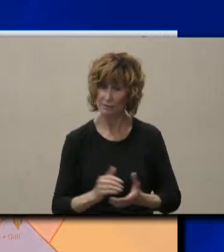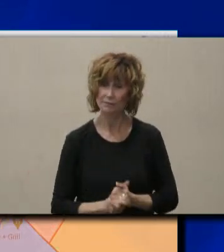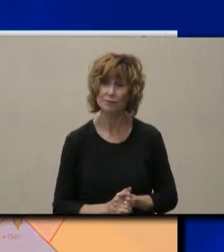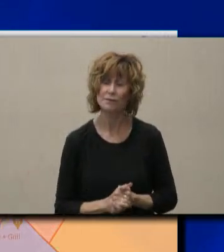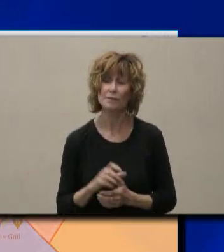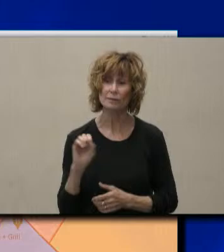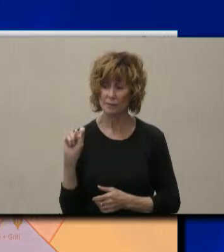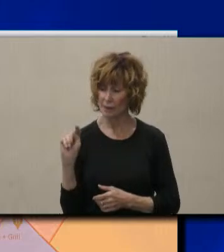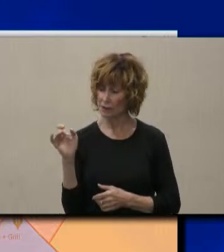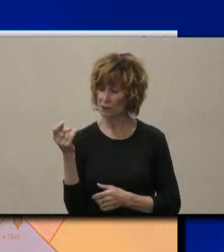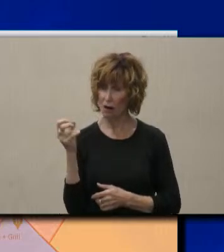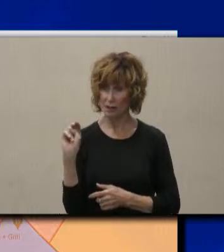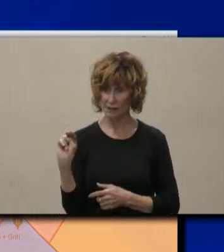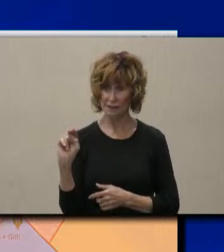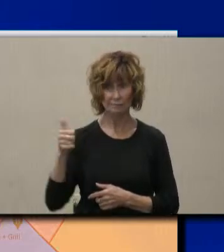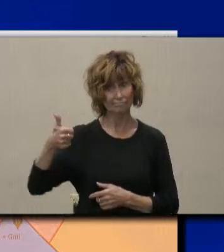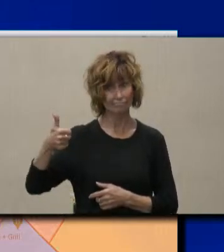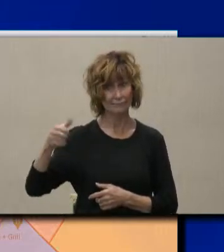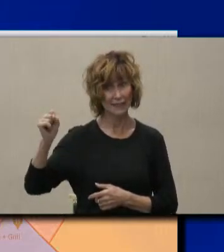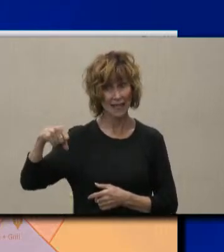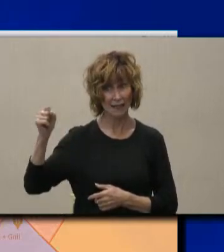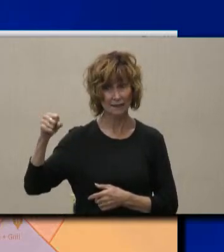Councilmember Stockton? Yes.